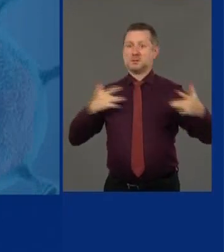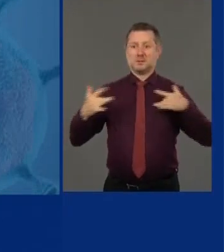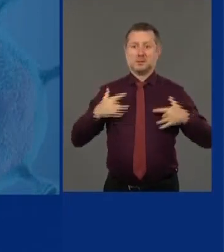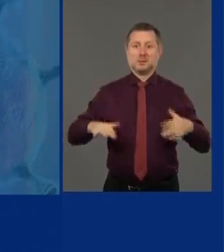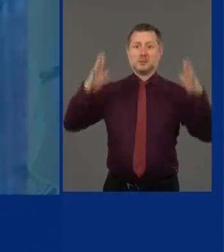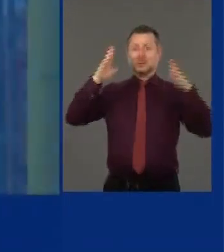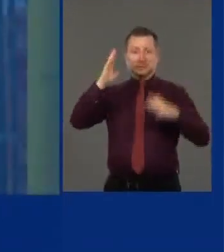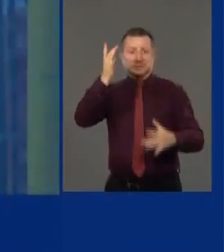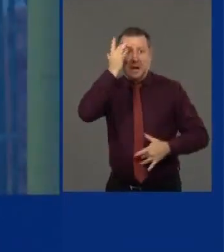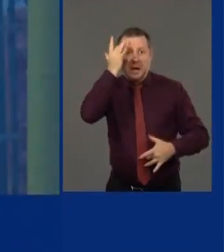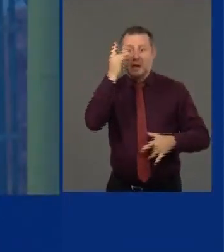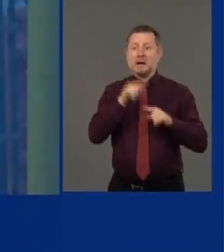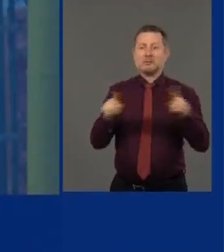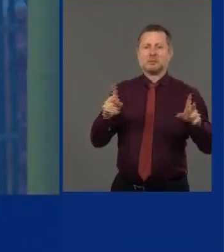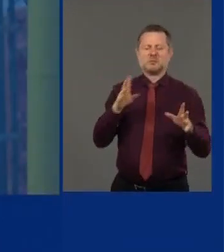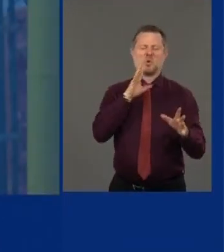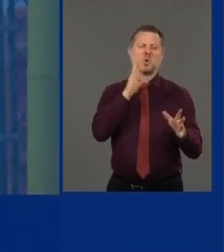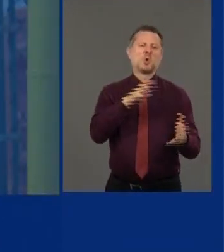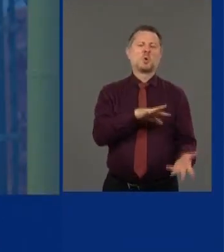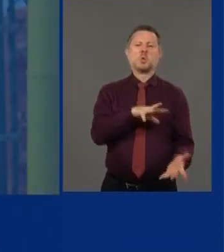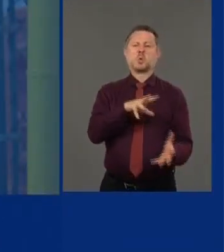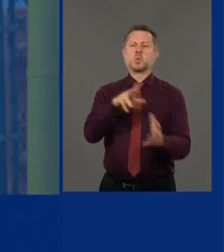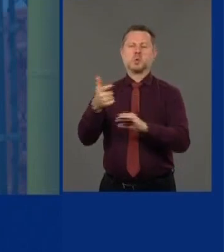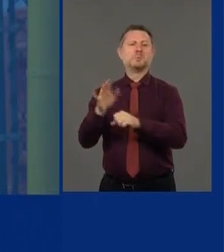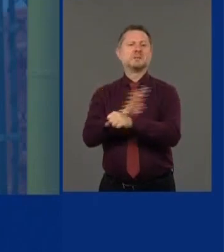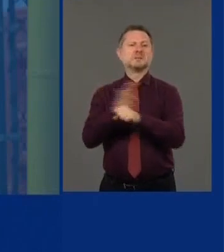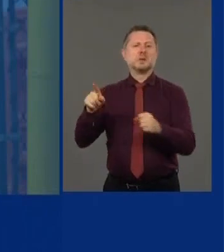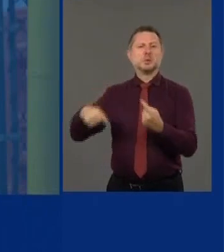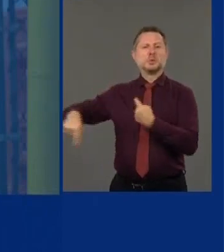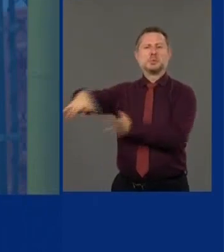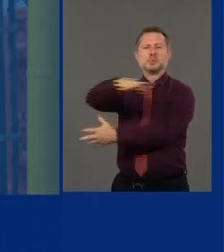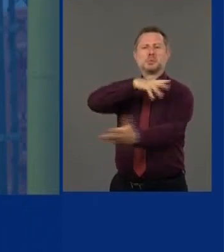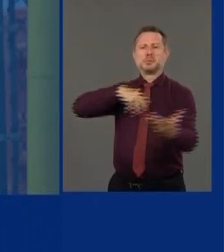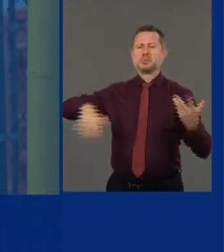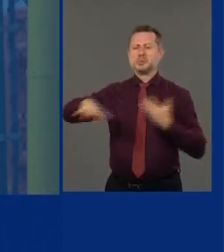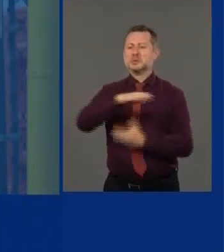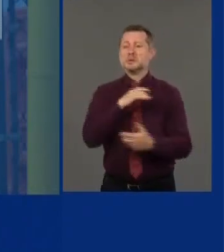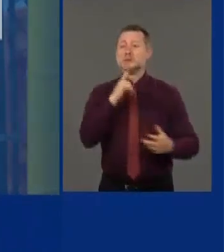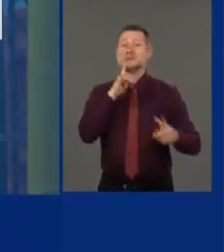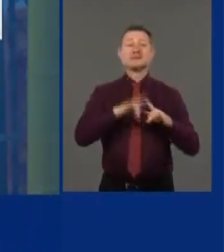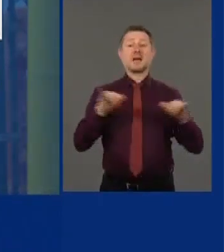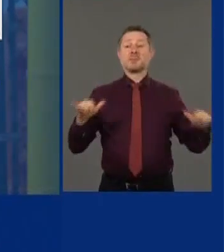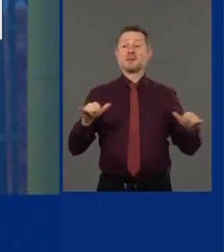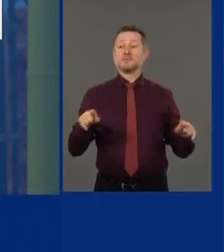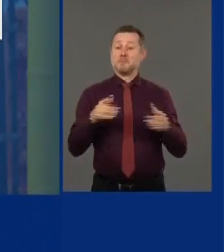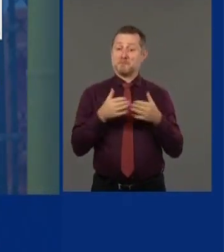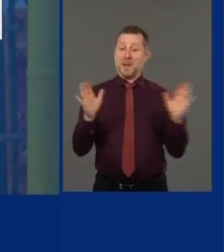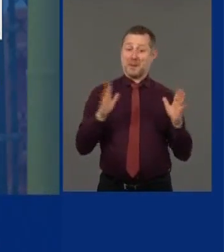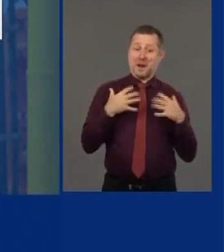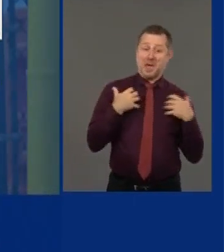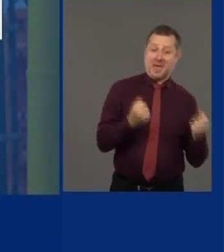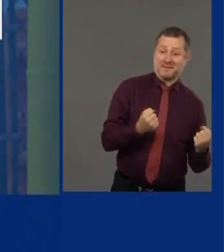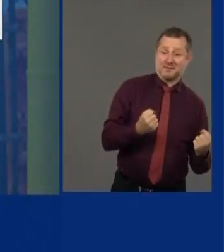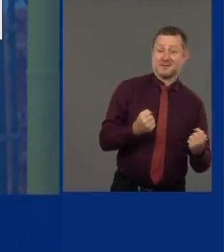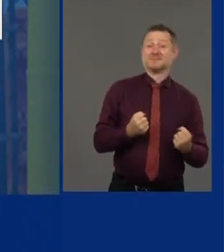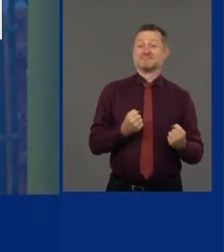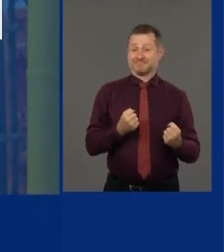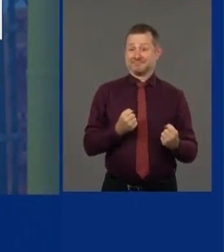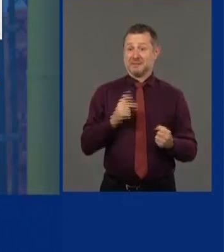has roiled the markets. And at the same time, from a public health point of view, the number